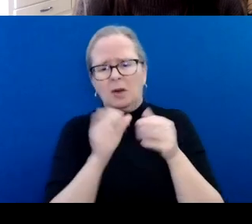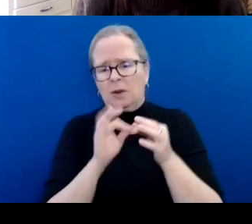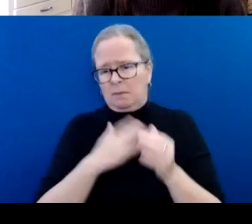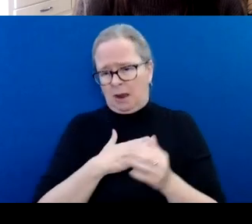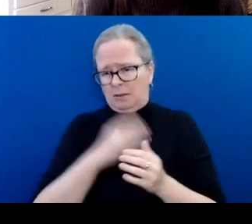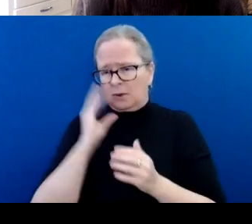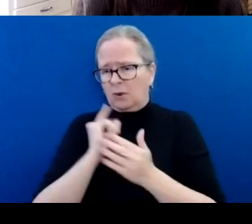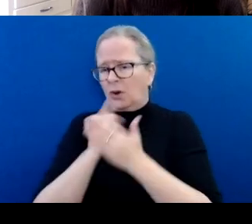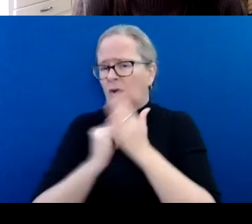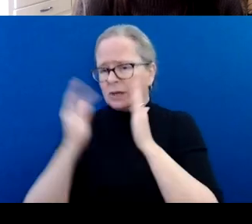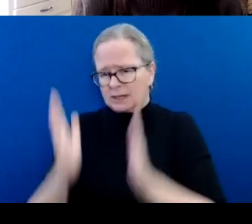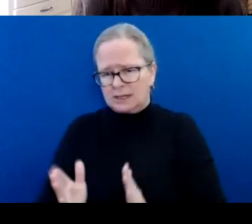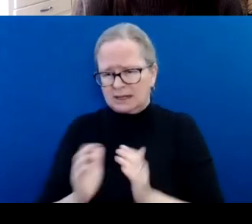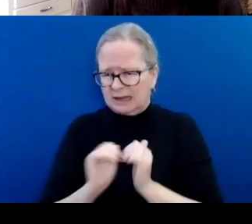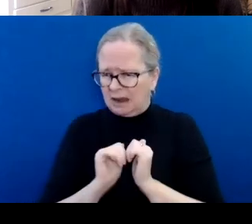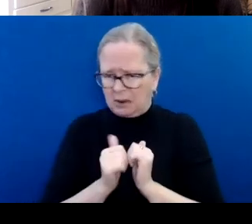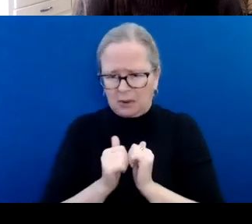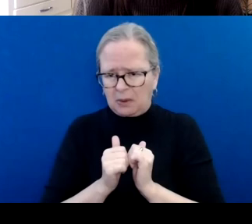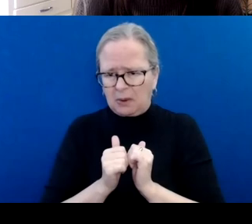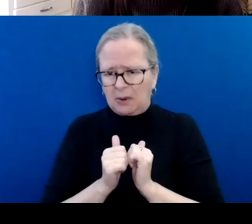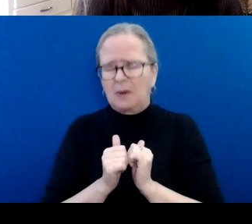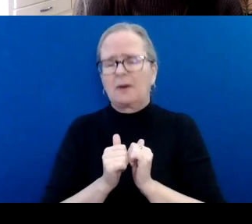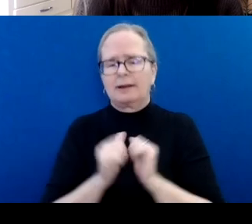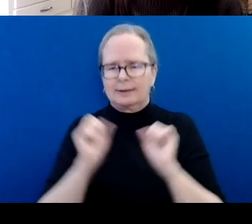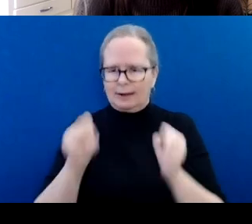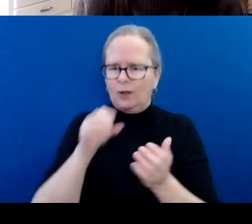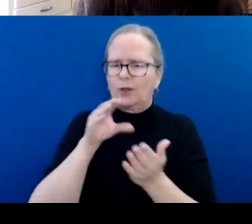demonstrates capacity, awareness, and potential.